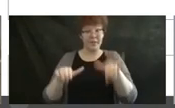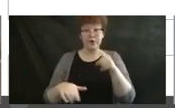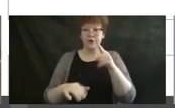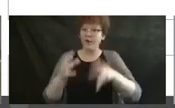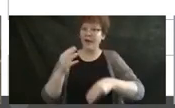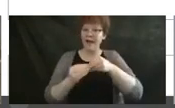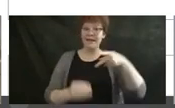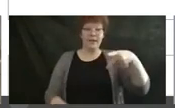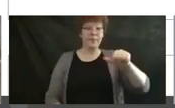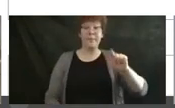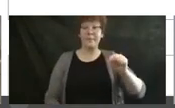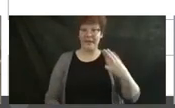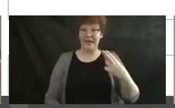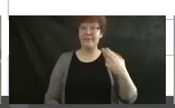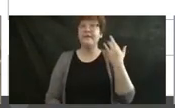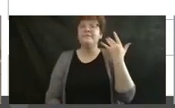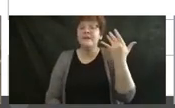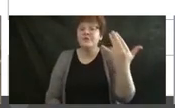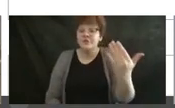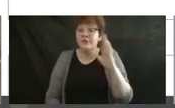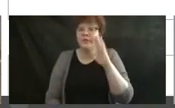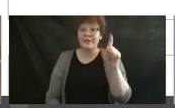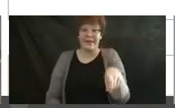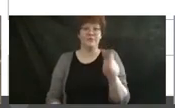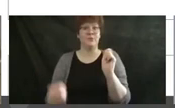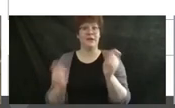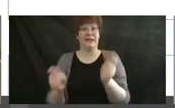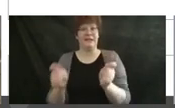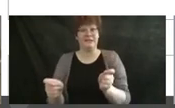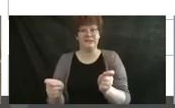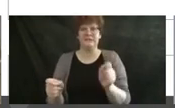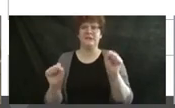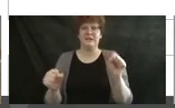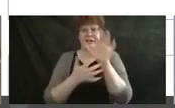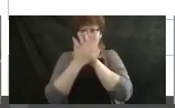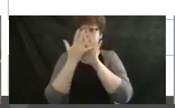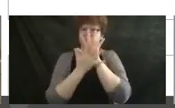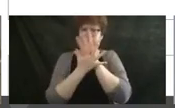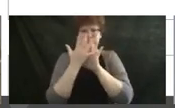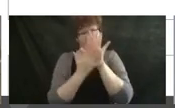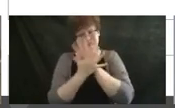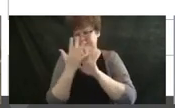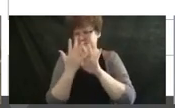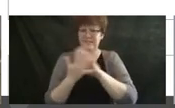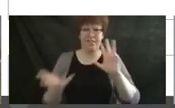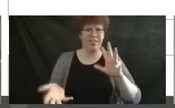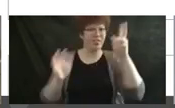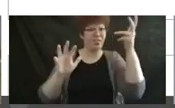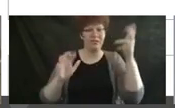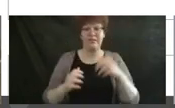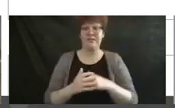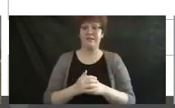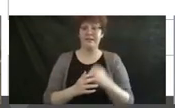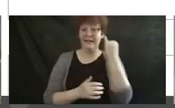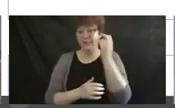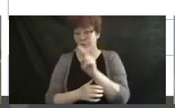a tangled web of you know, a messy thing when you're all done. In fact, if you look at the line work of this